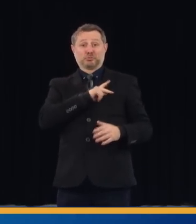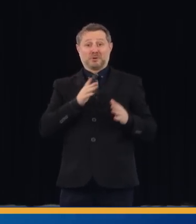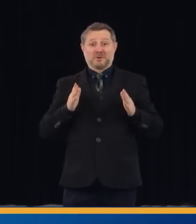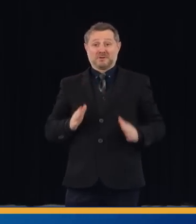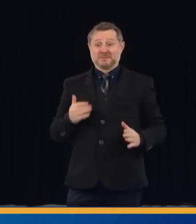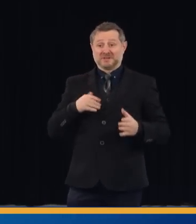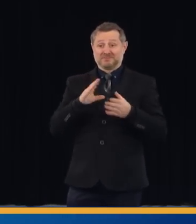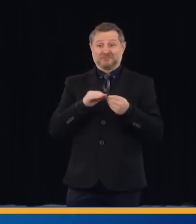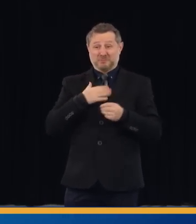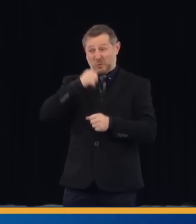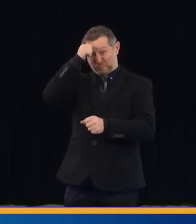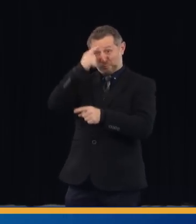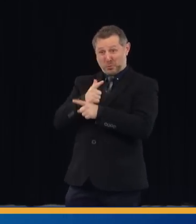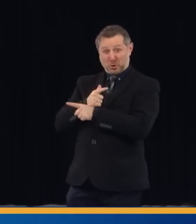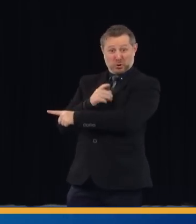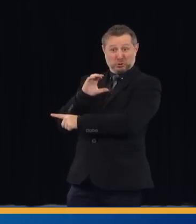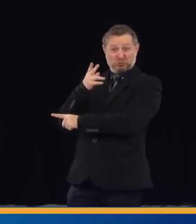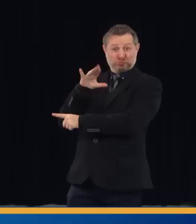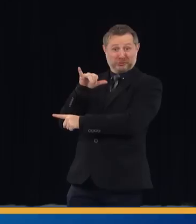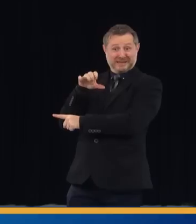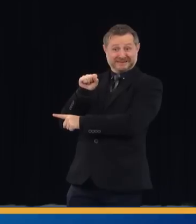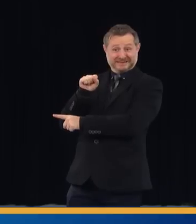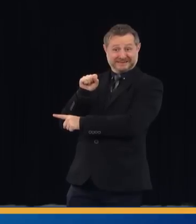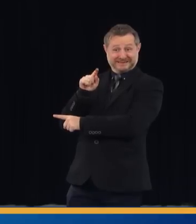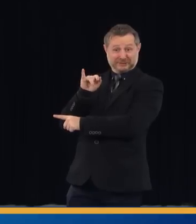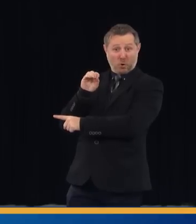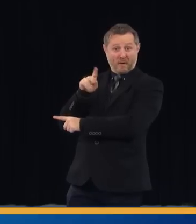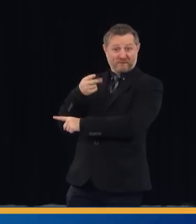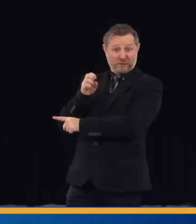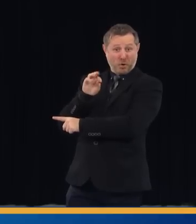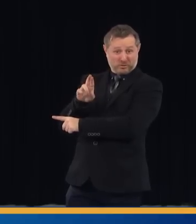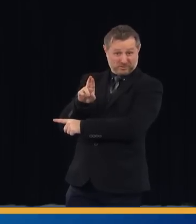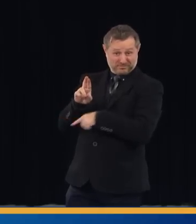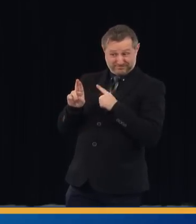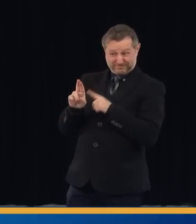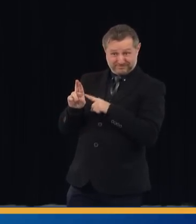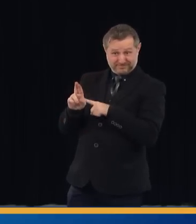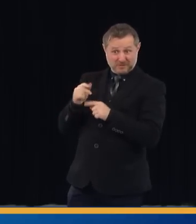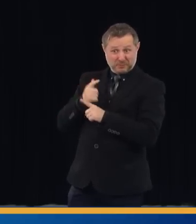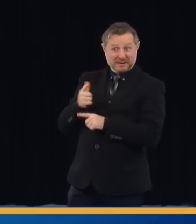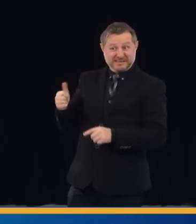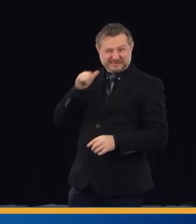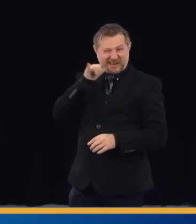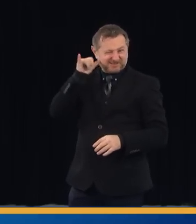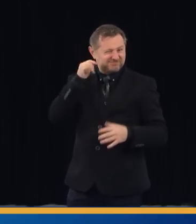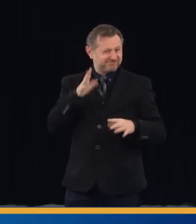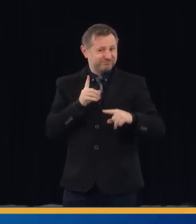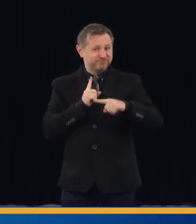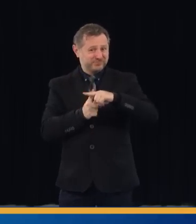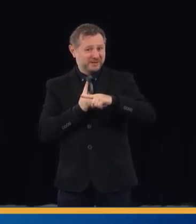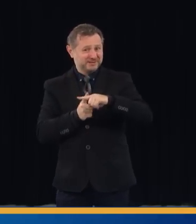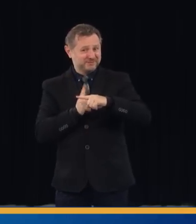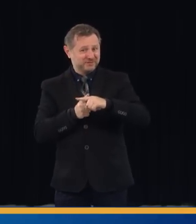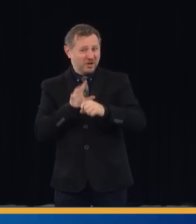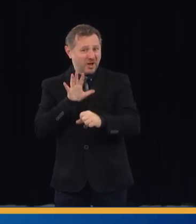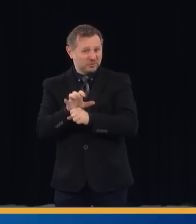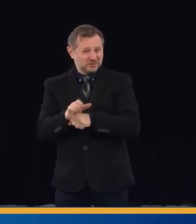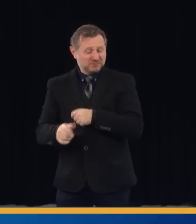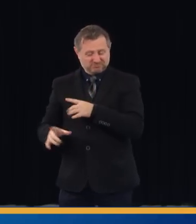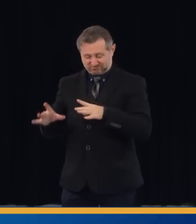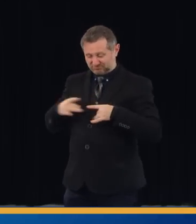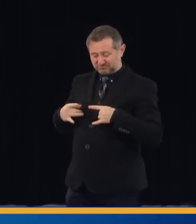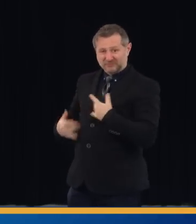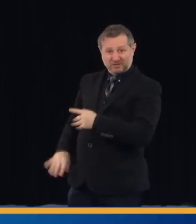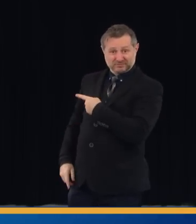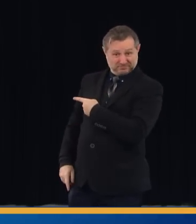my brother Christopher, as I told you yesterday, tested positive for the coronavirus.